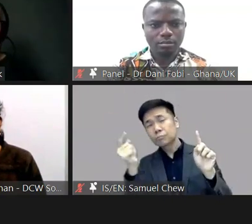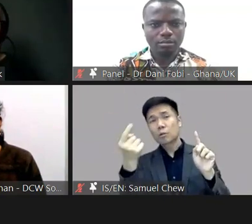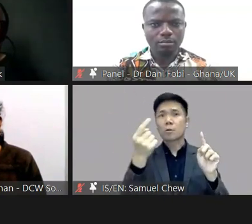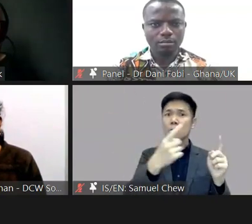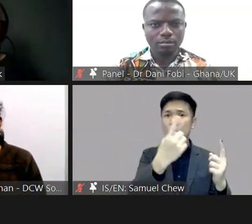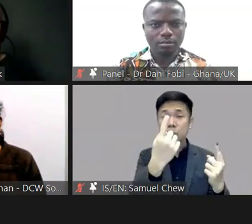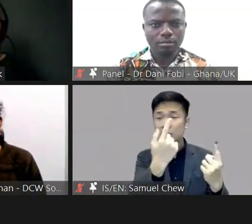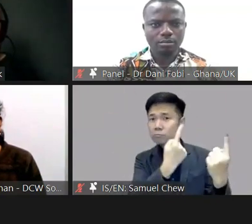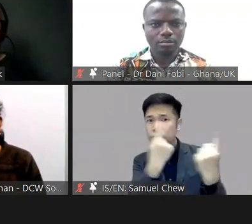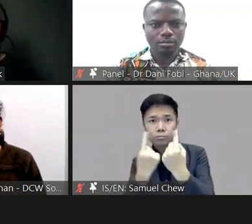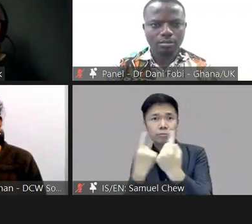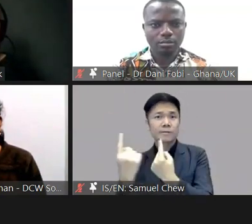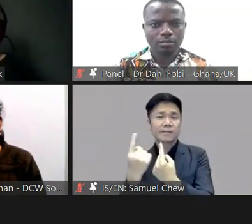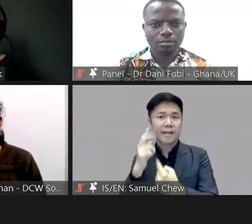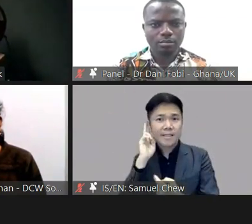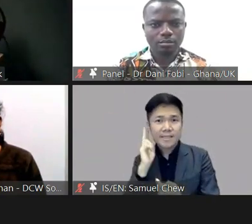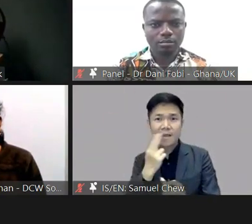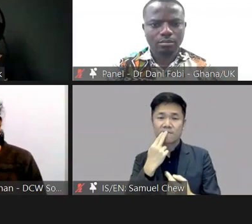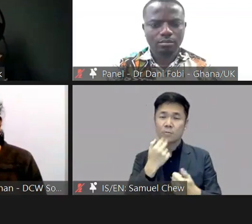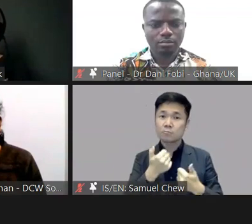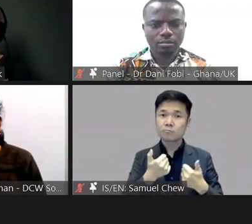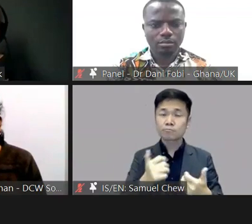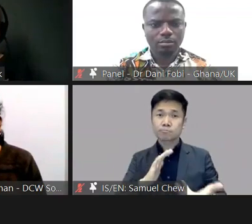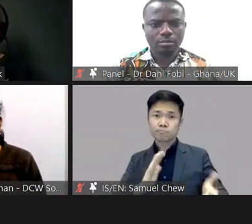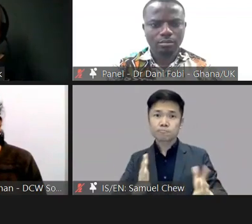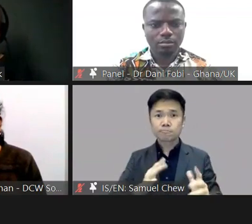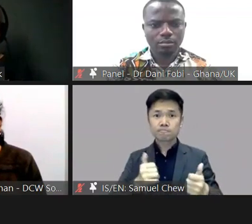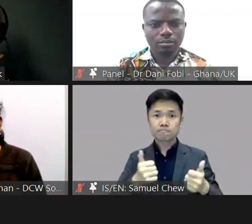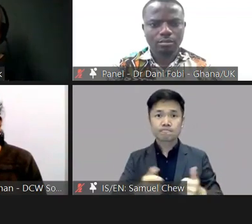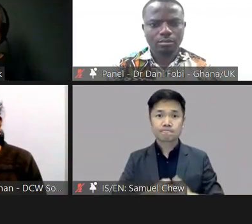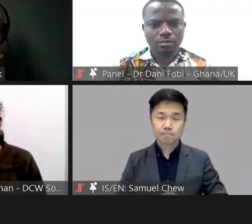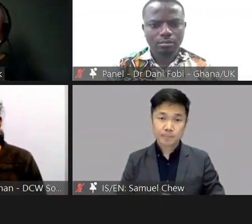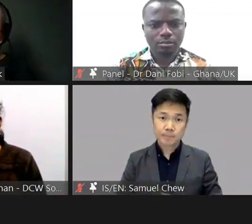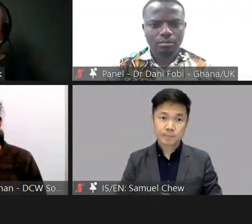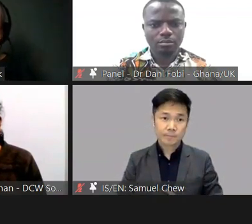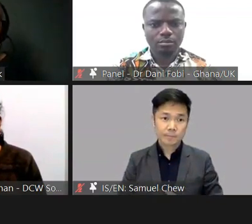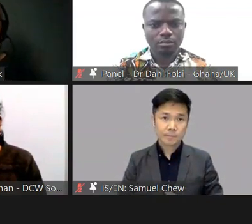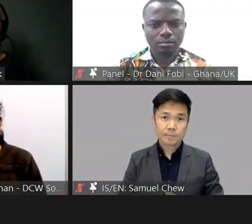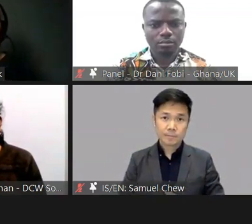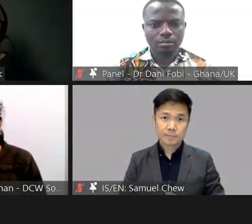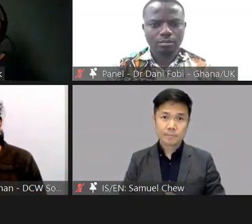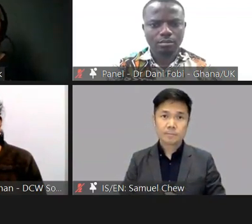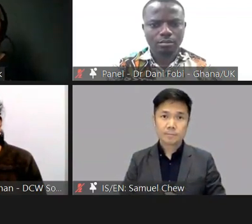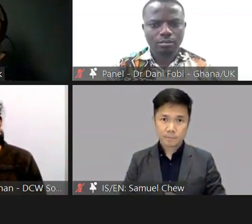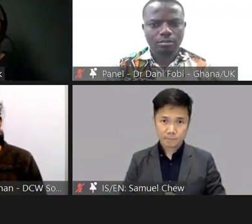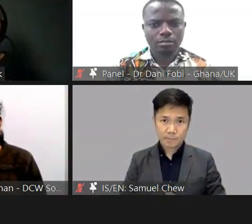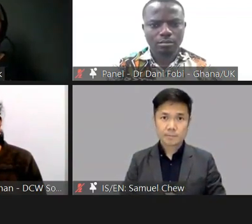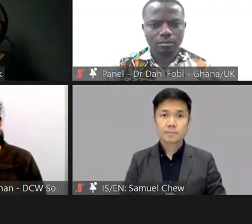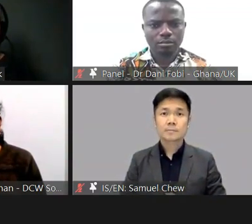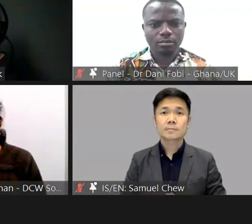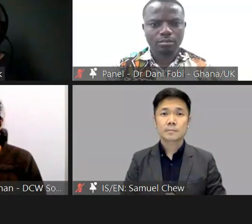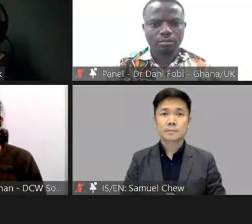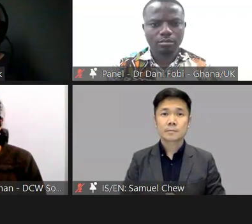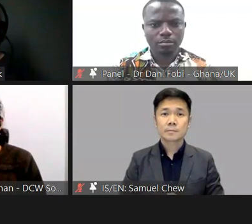they supported them in a way that the children get